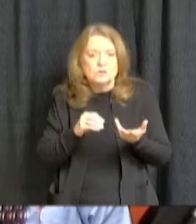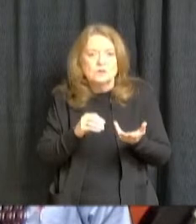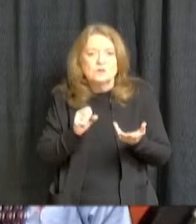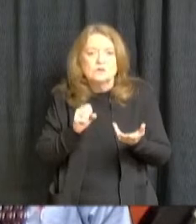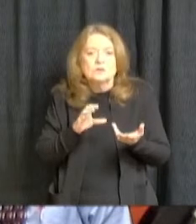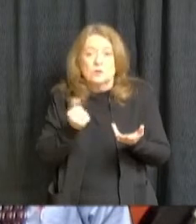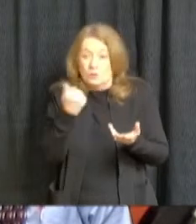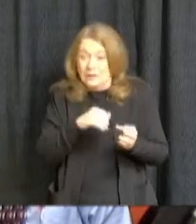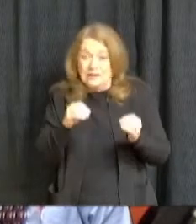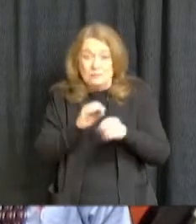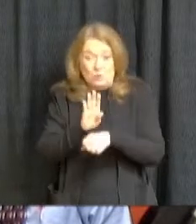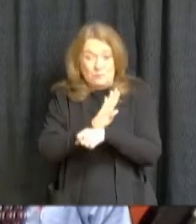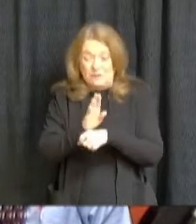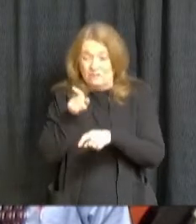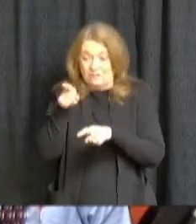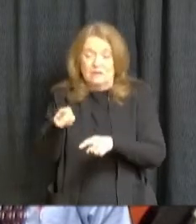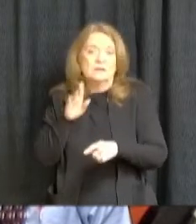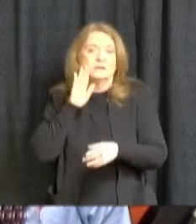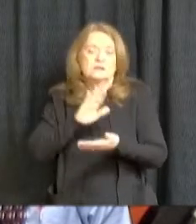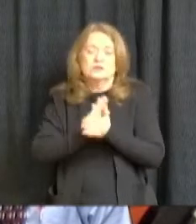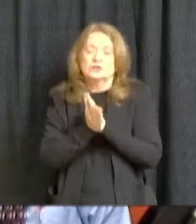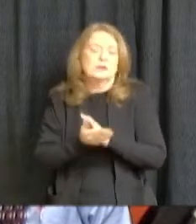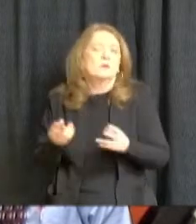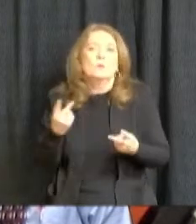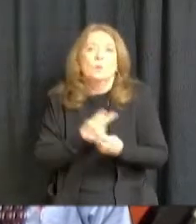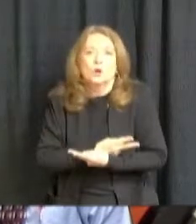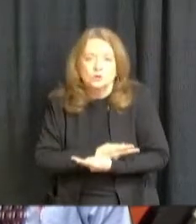more commercial over there, and it's only going to get worse.